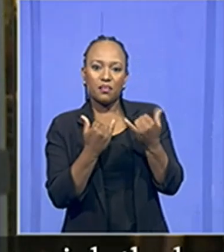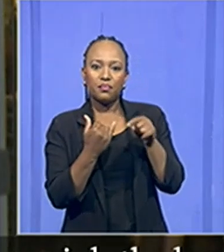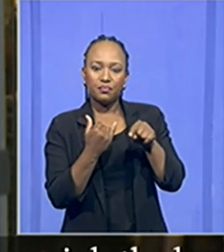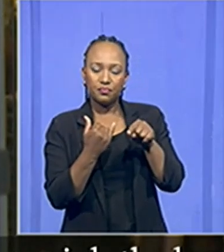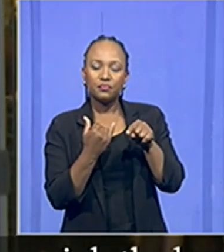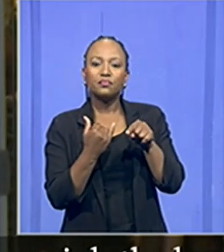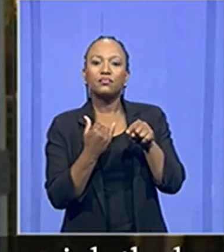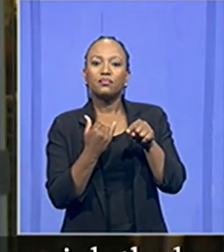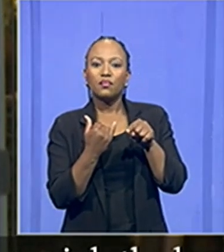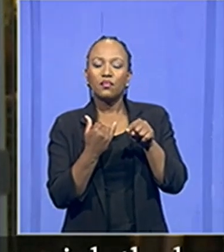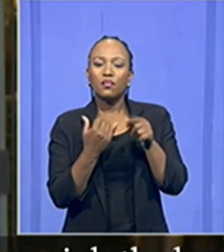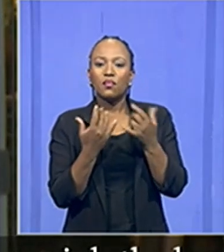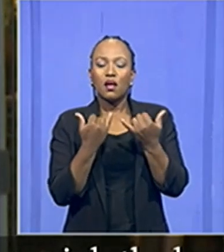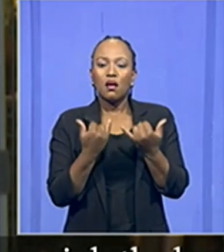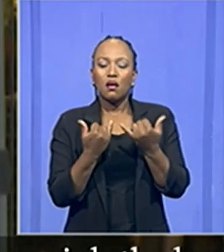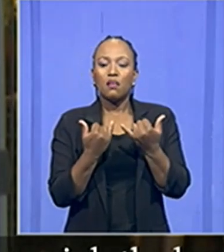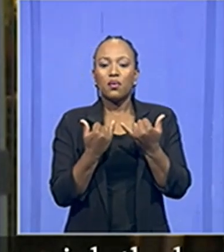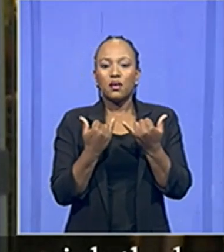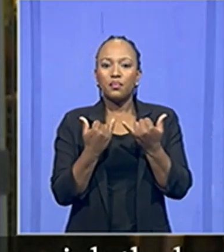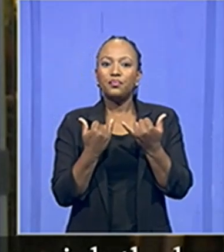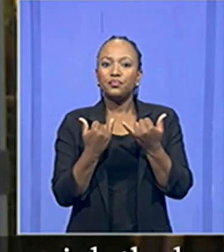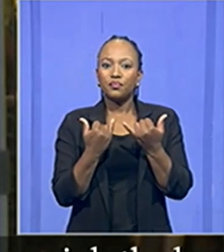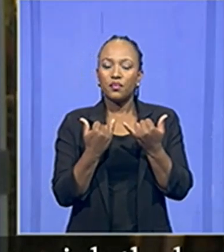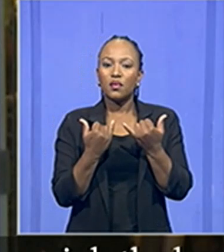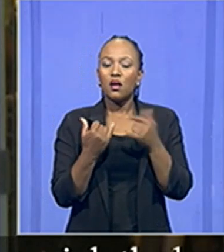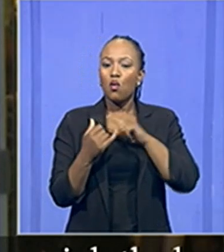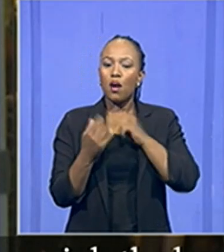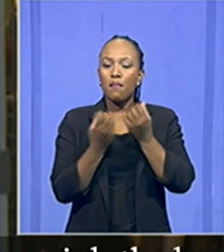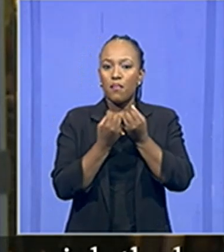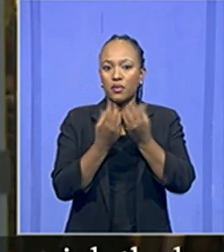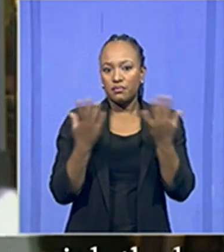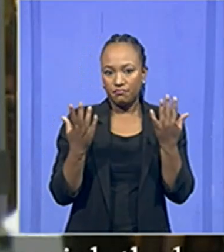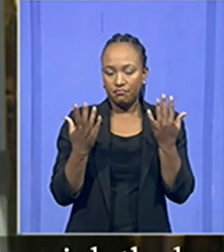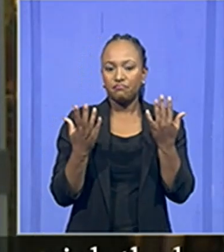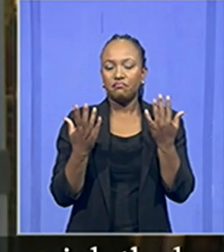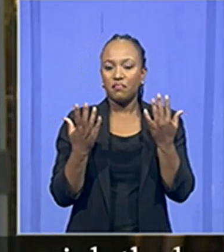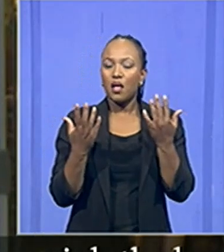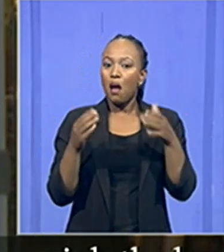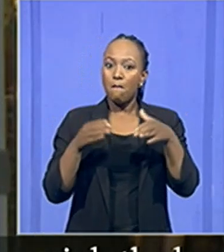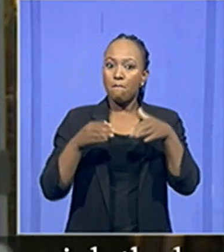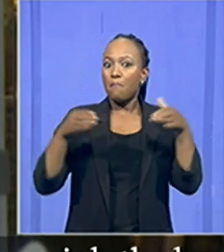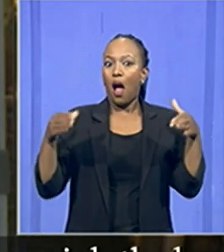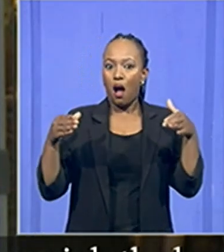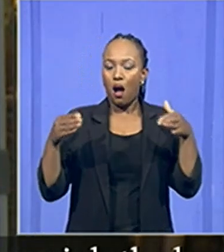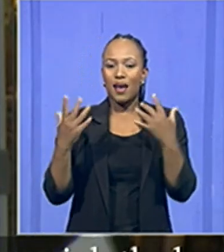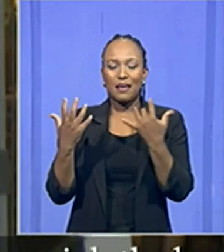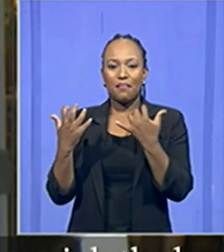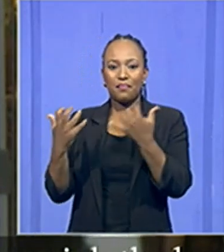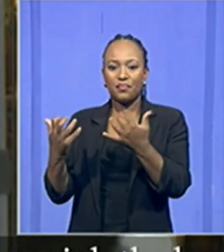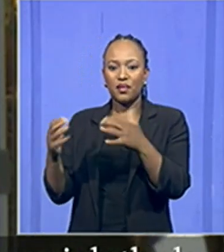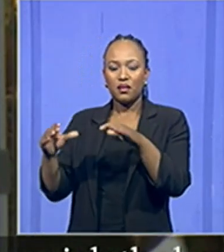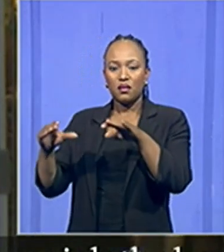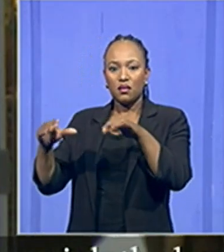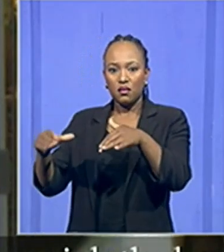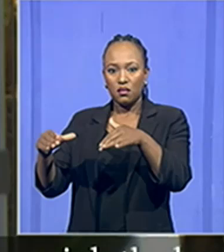is no longer in the majority in parliament to form